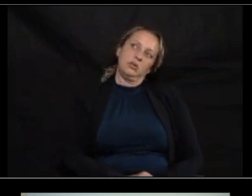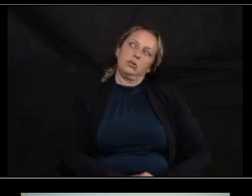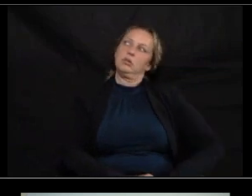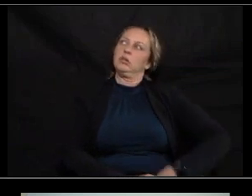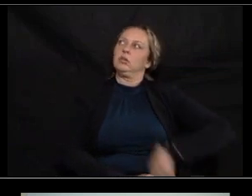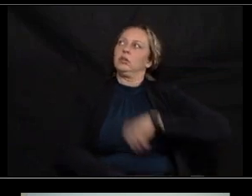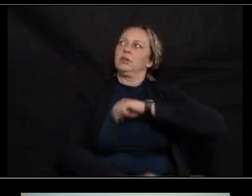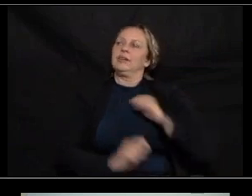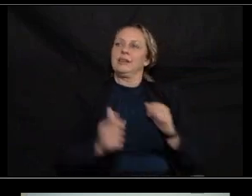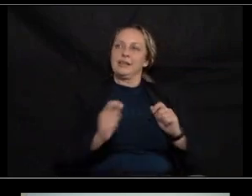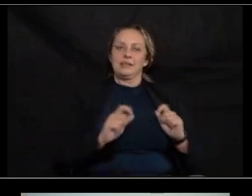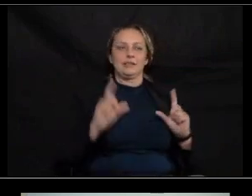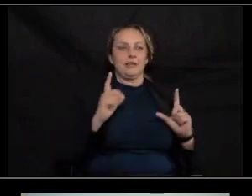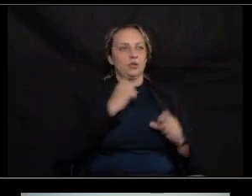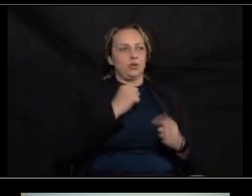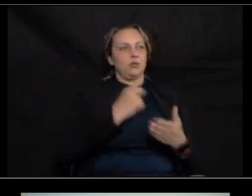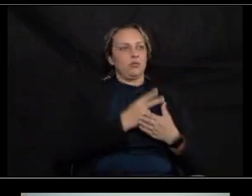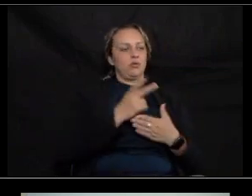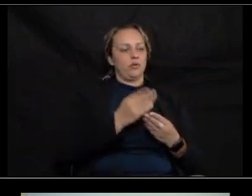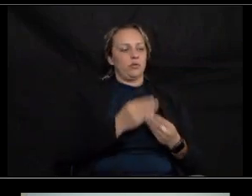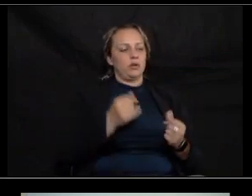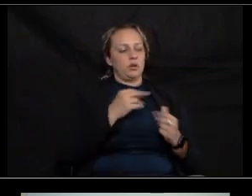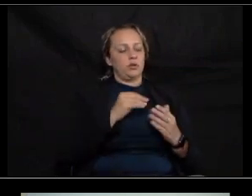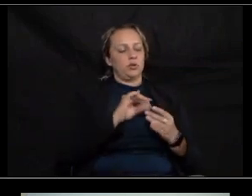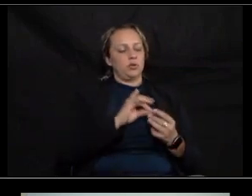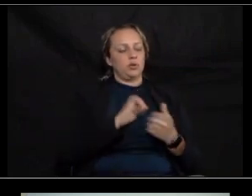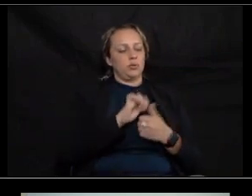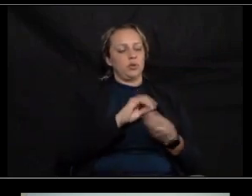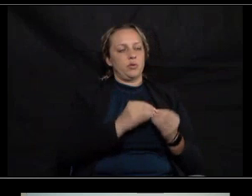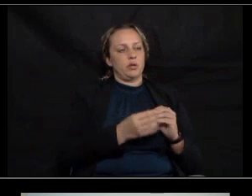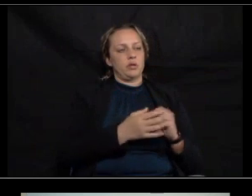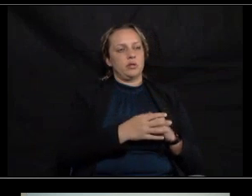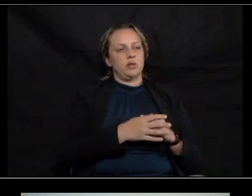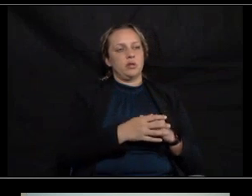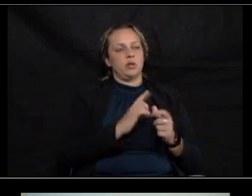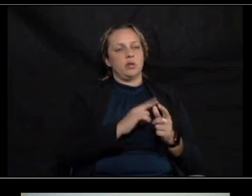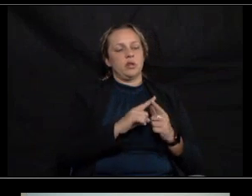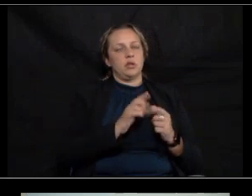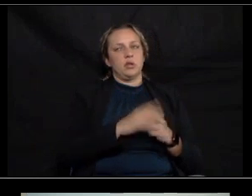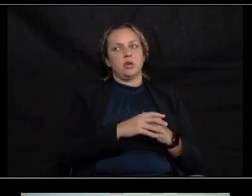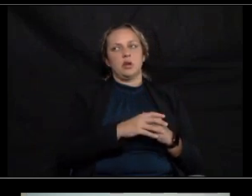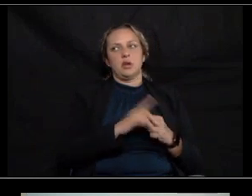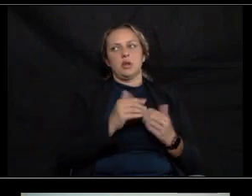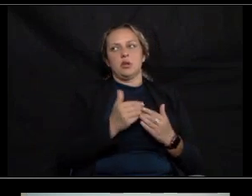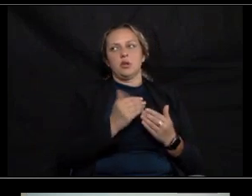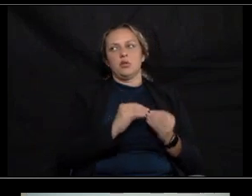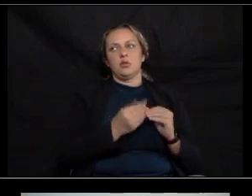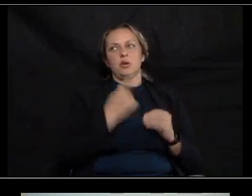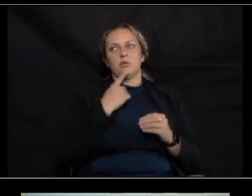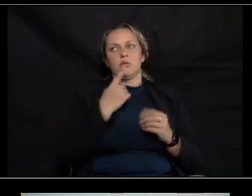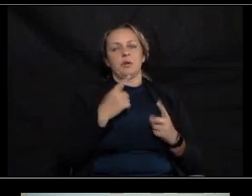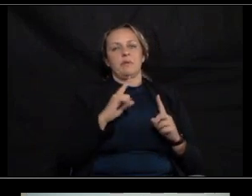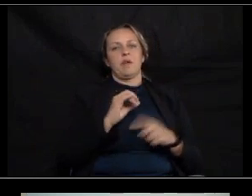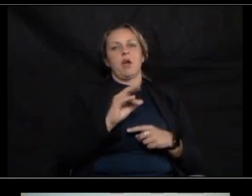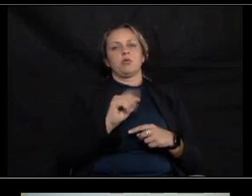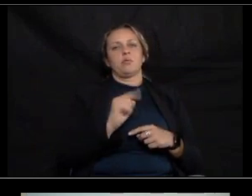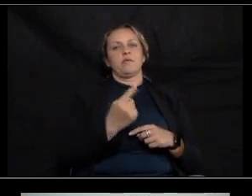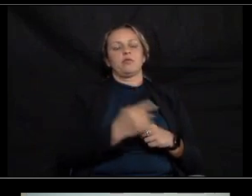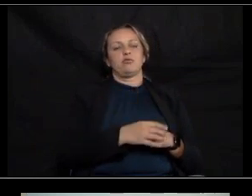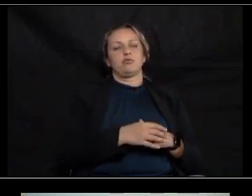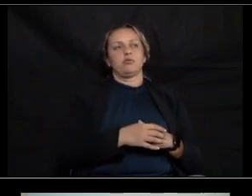I guess the next step is to approve the resolution associated with the rates, and these new rates will become effective October